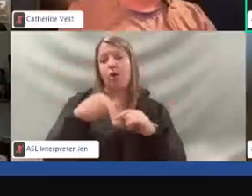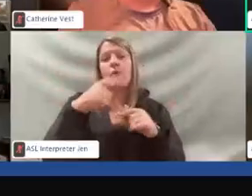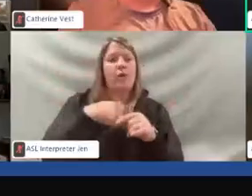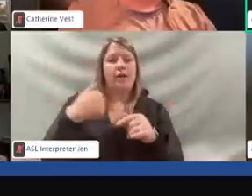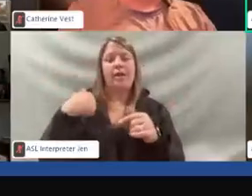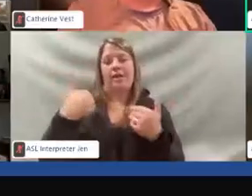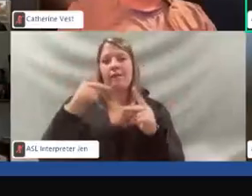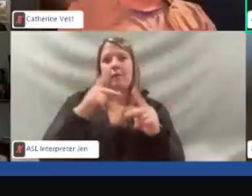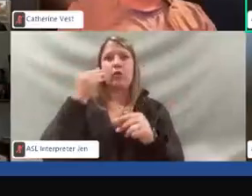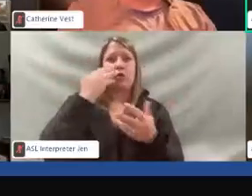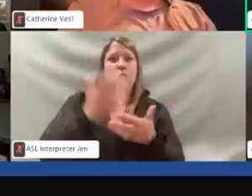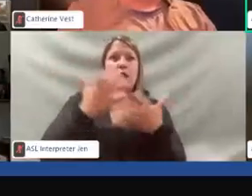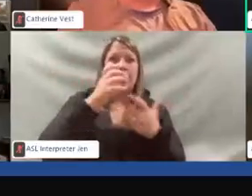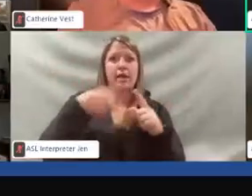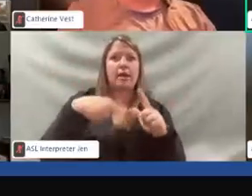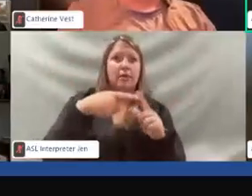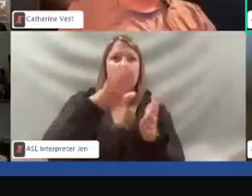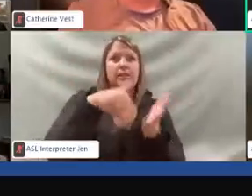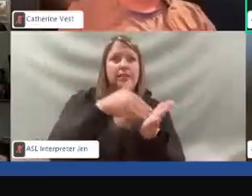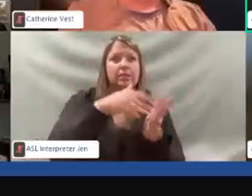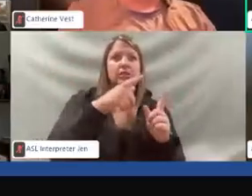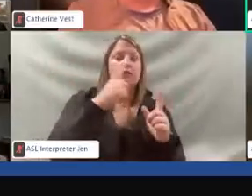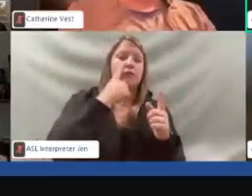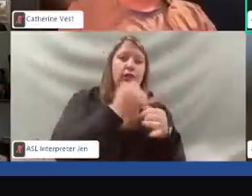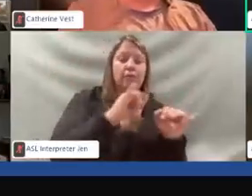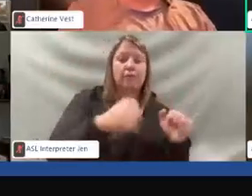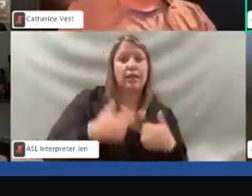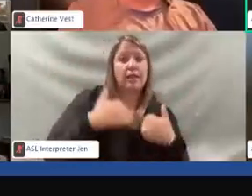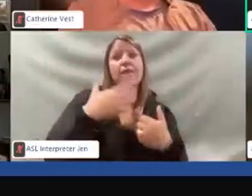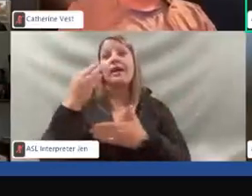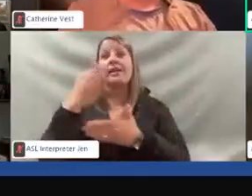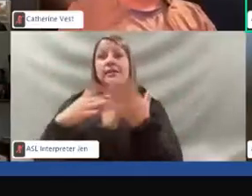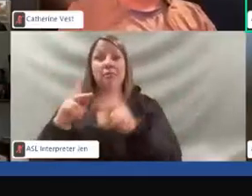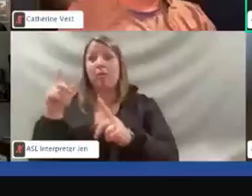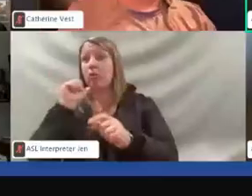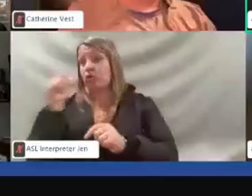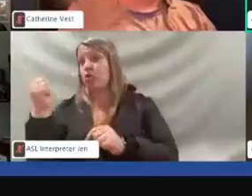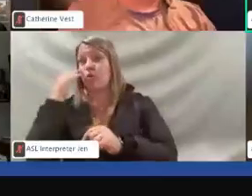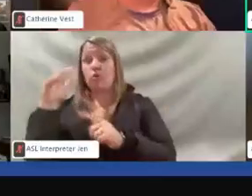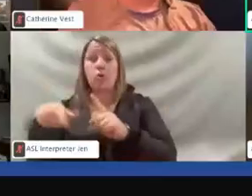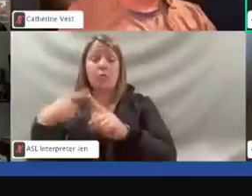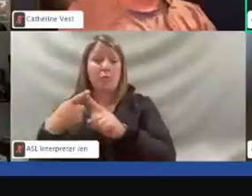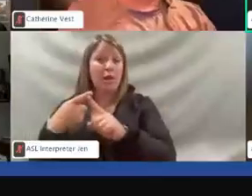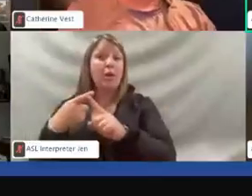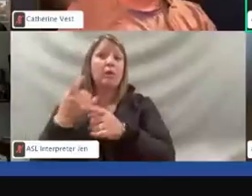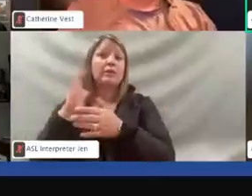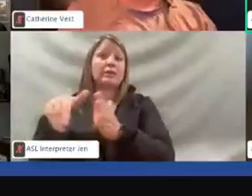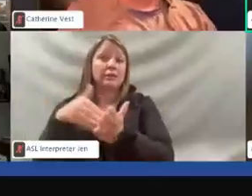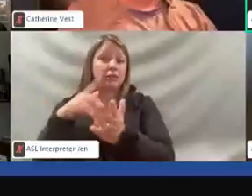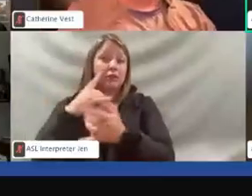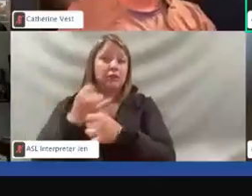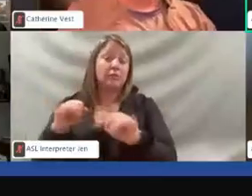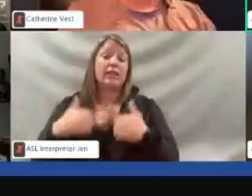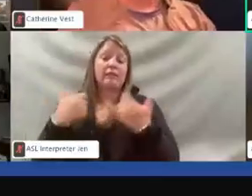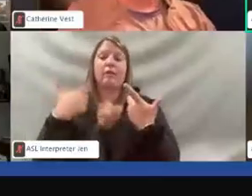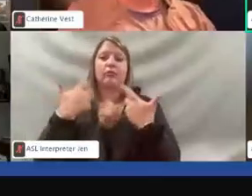people here that know a lot about Centers for Independent Living, and we have people that don't know as much about Centers for Independent Living. So I'm trying to be a little